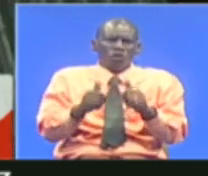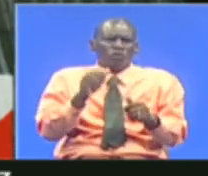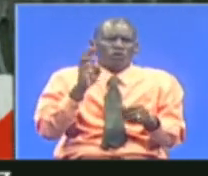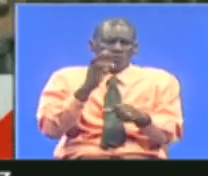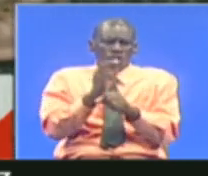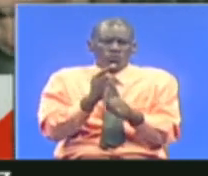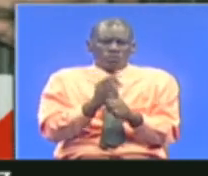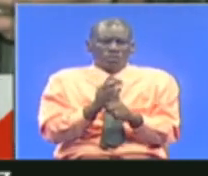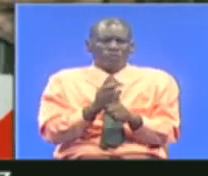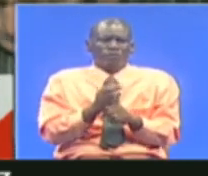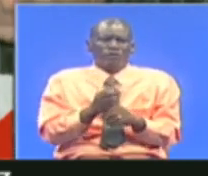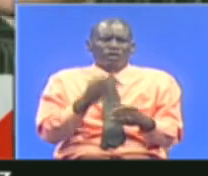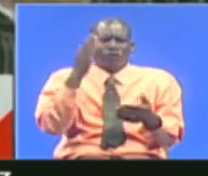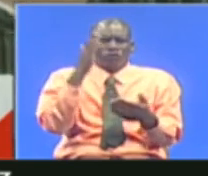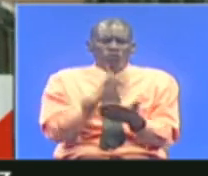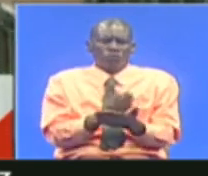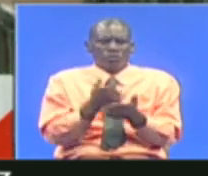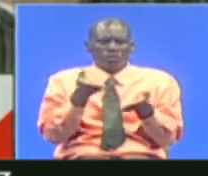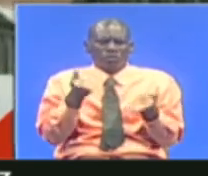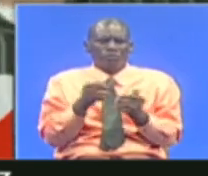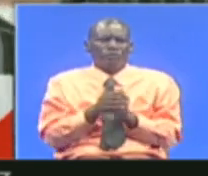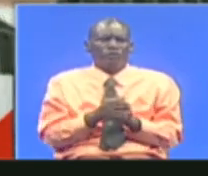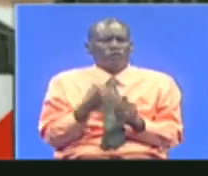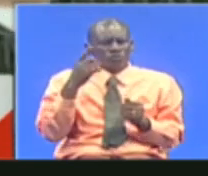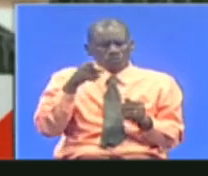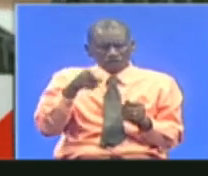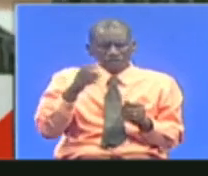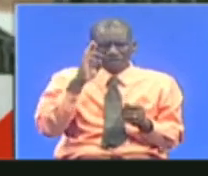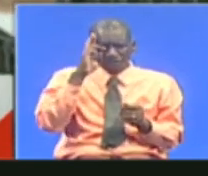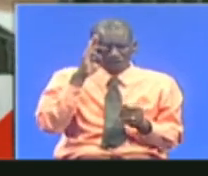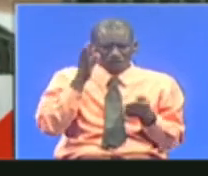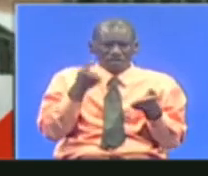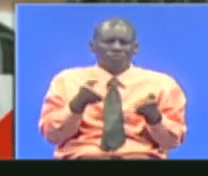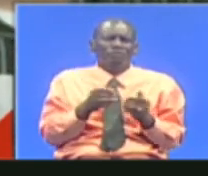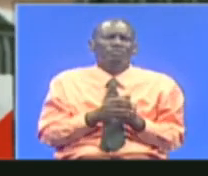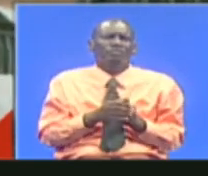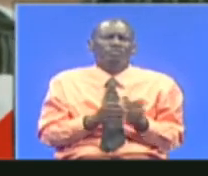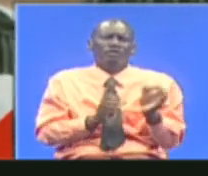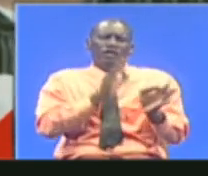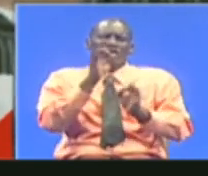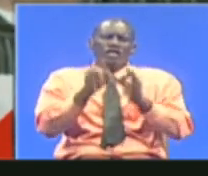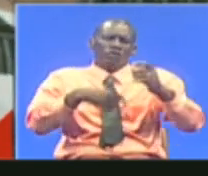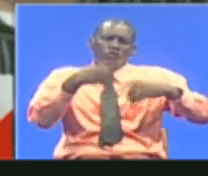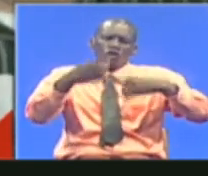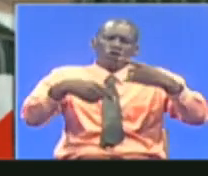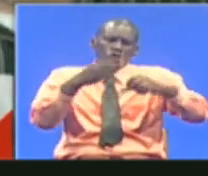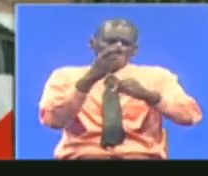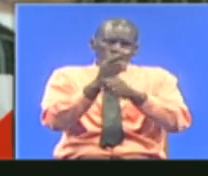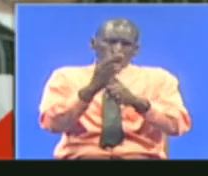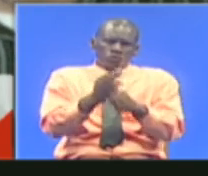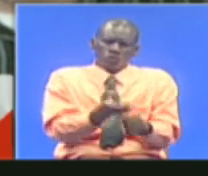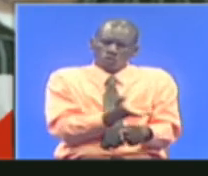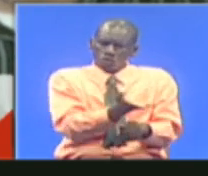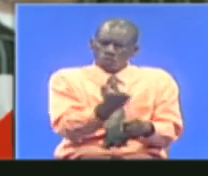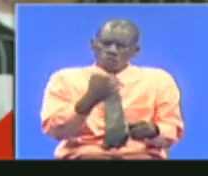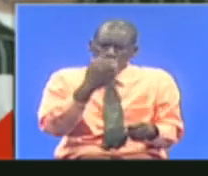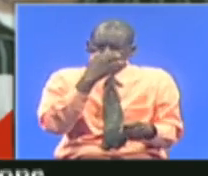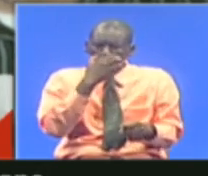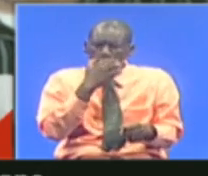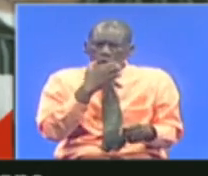using has stopped. For that reason, if we continue using those old